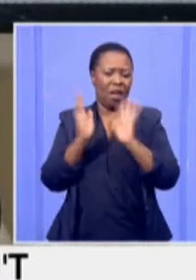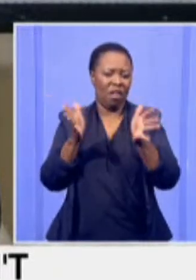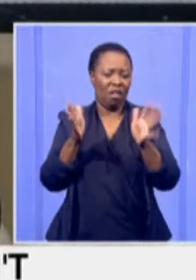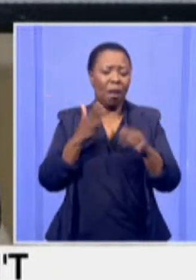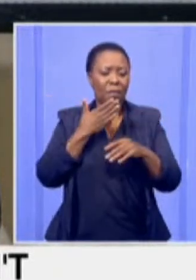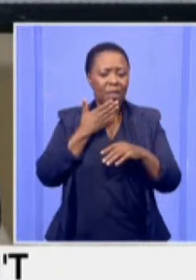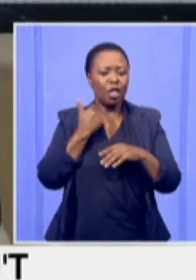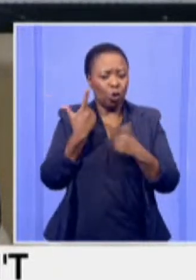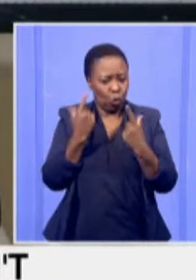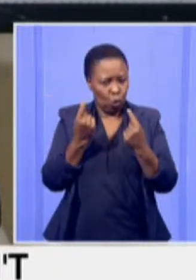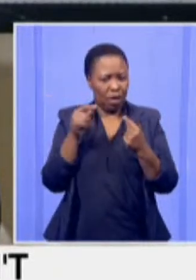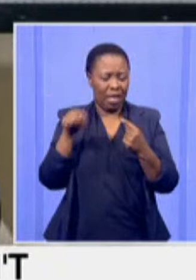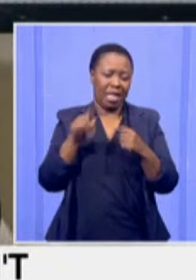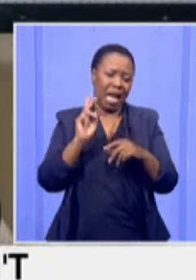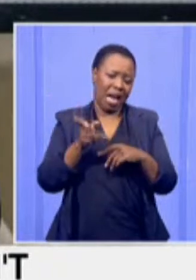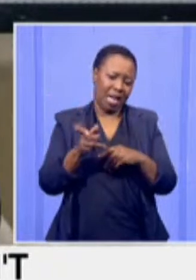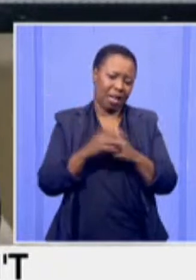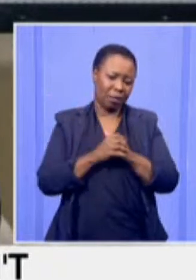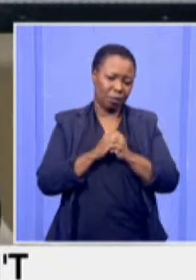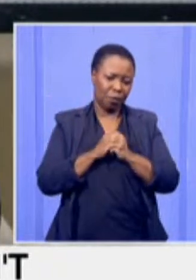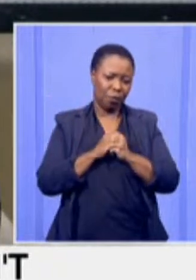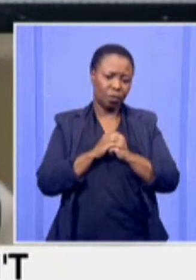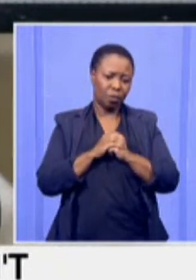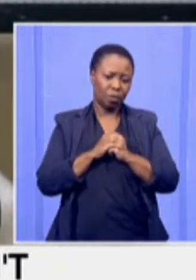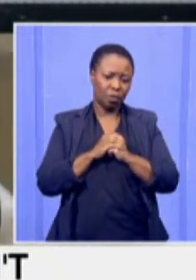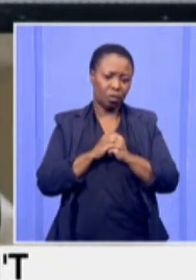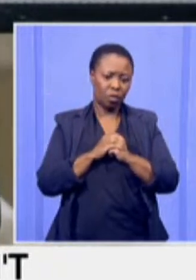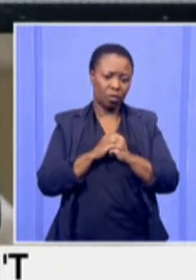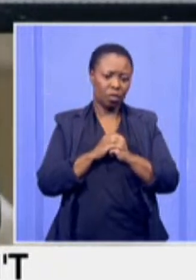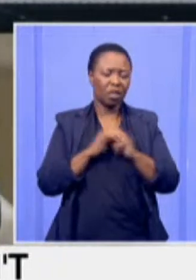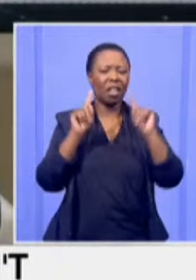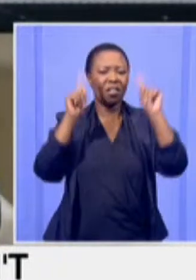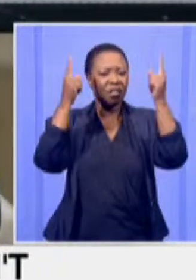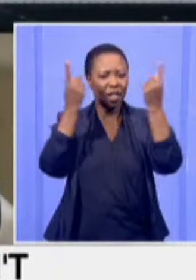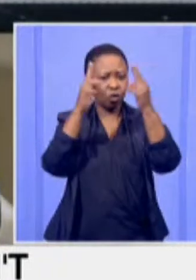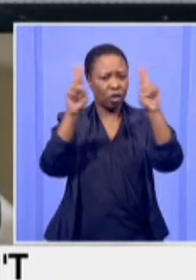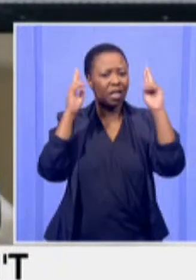again. There is really something wrong at Wits University.